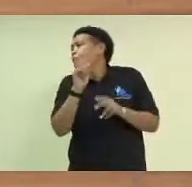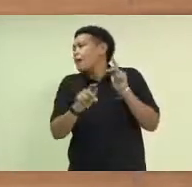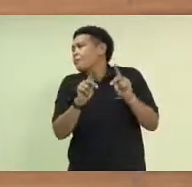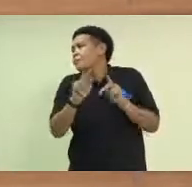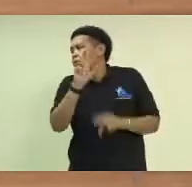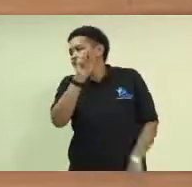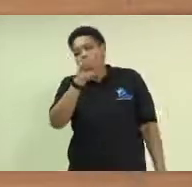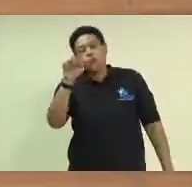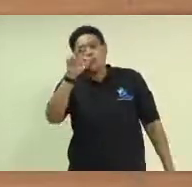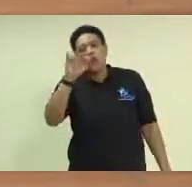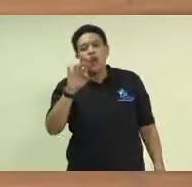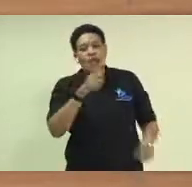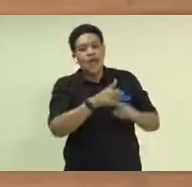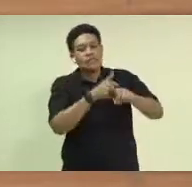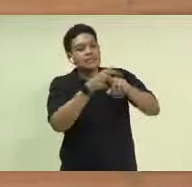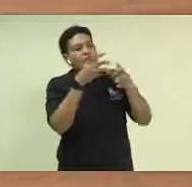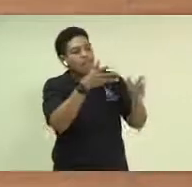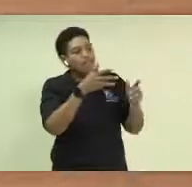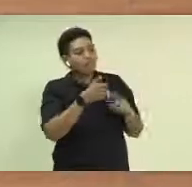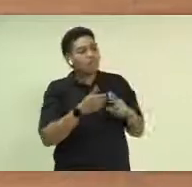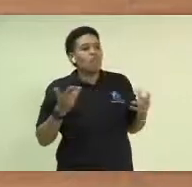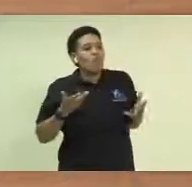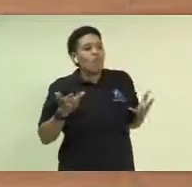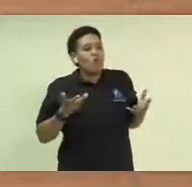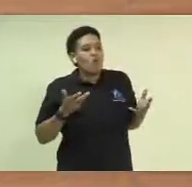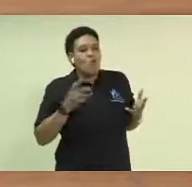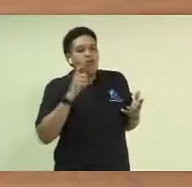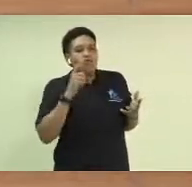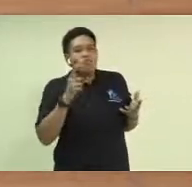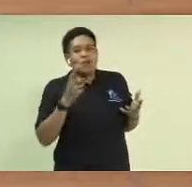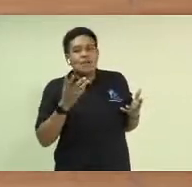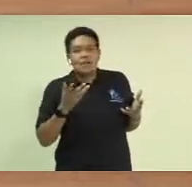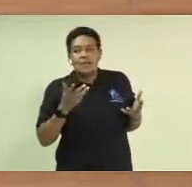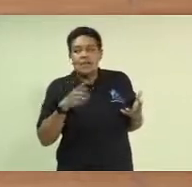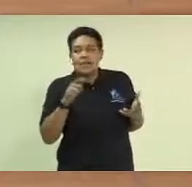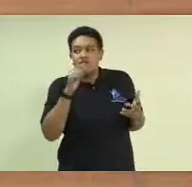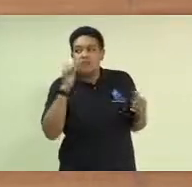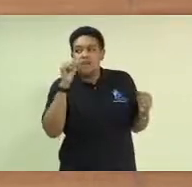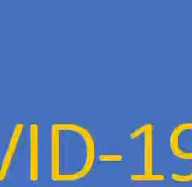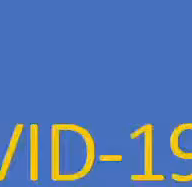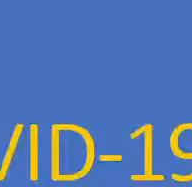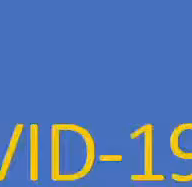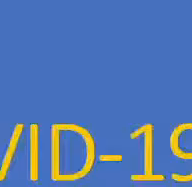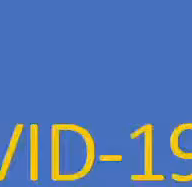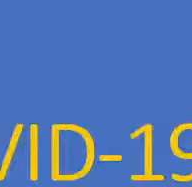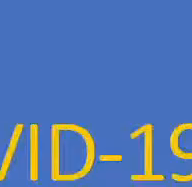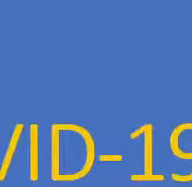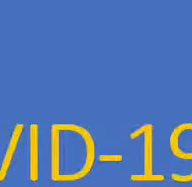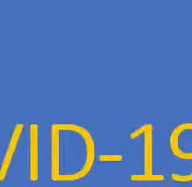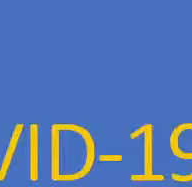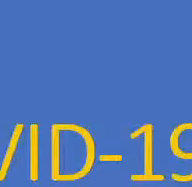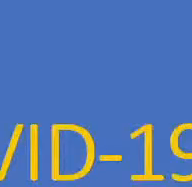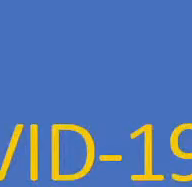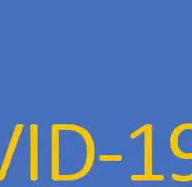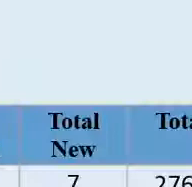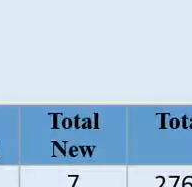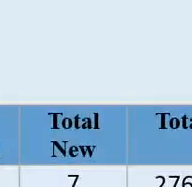to 39, are the ones who have been most confirmed to have